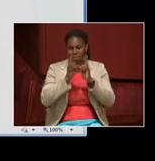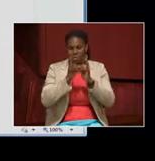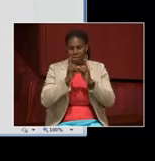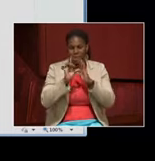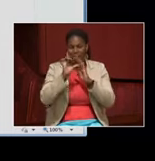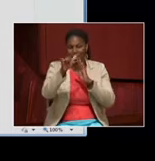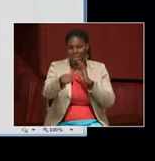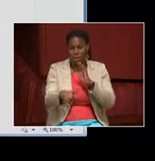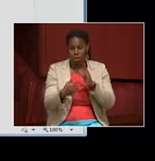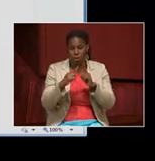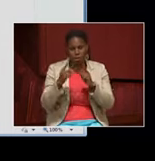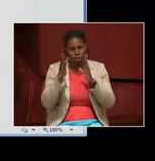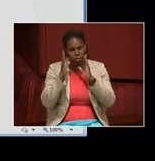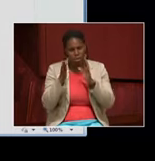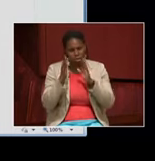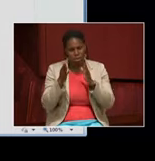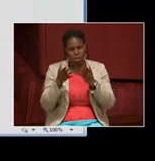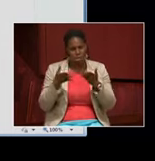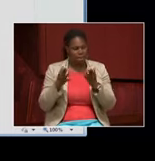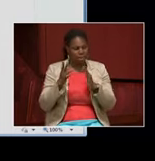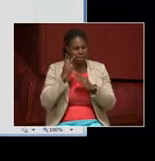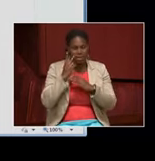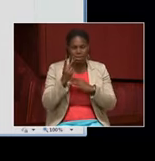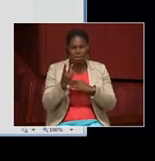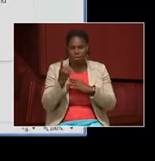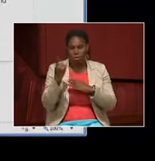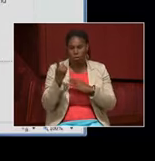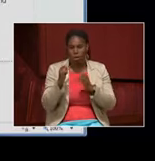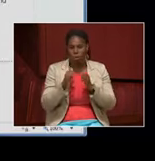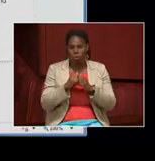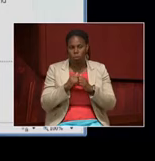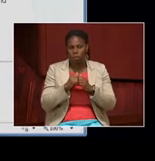to this. Let's just look at the ones for the census.